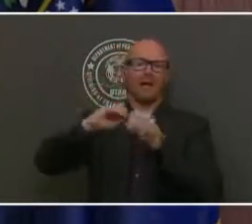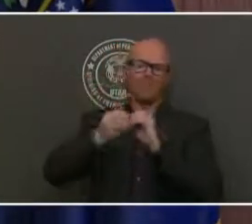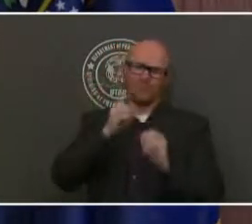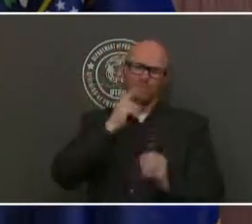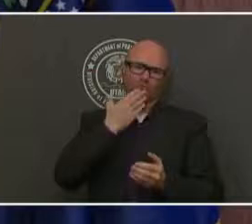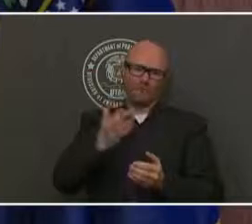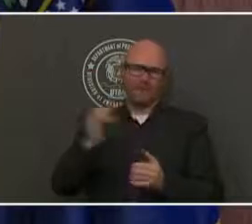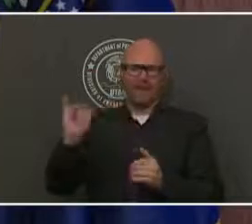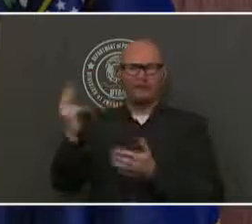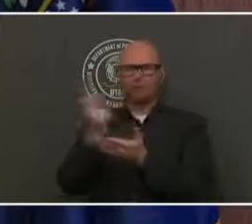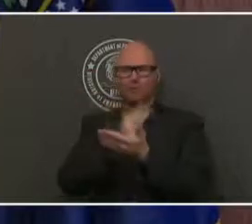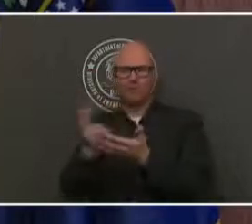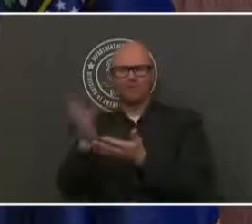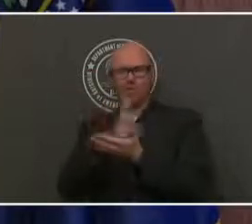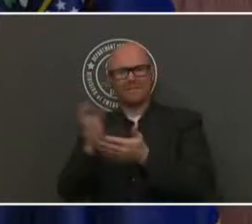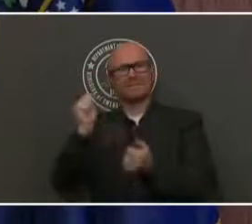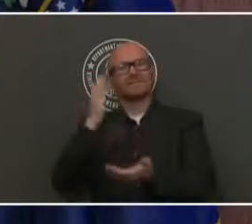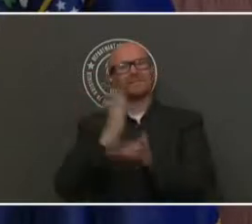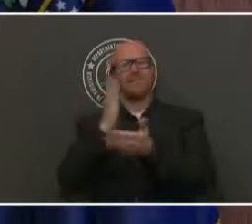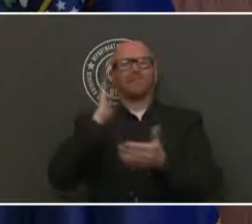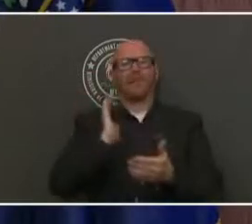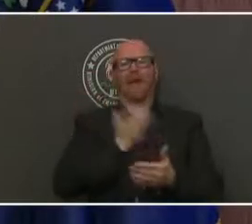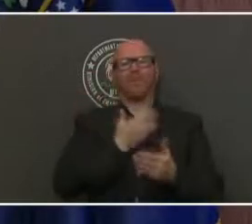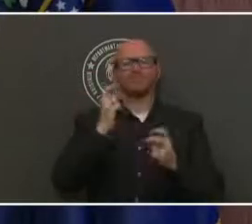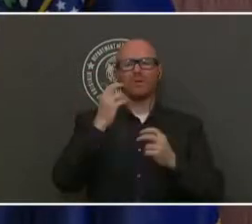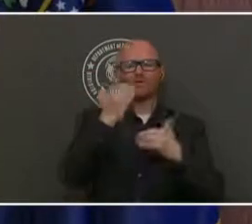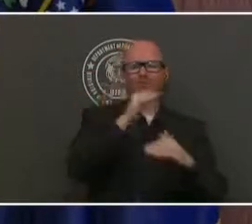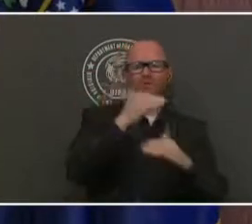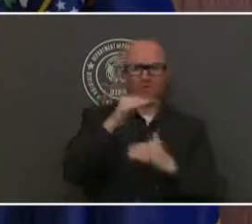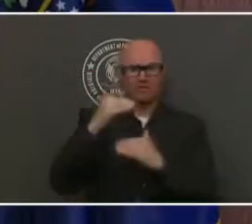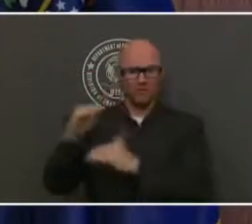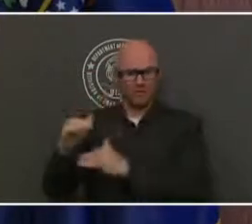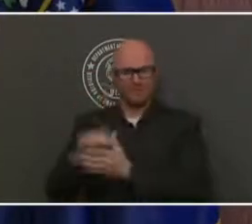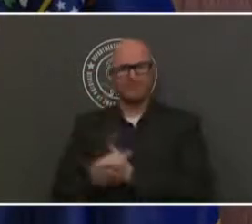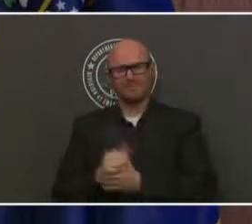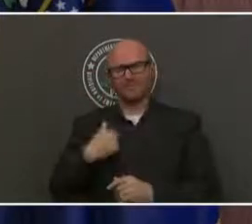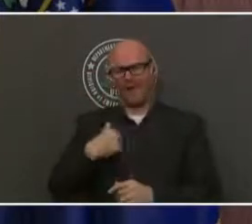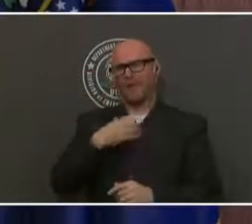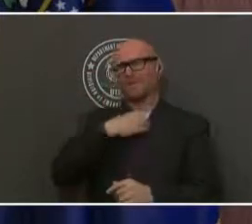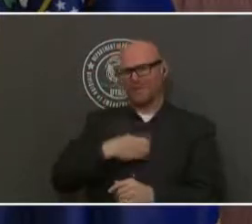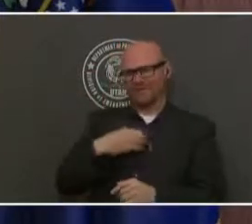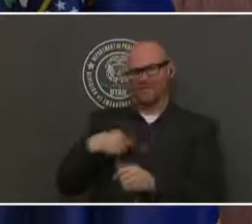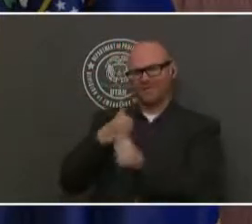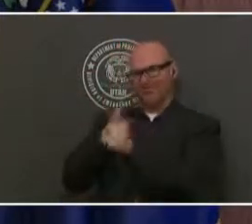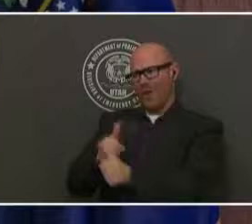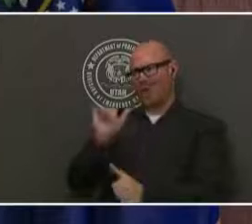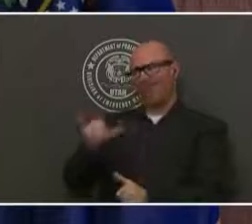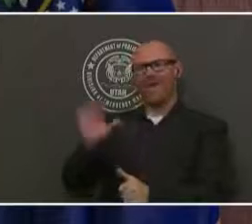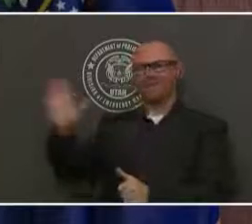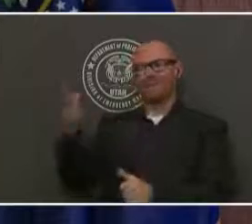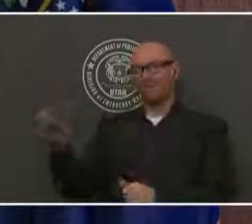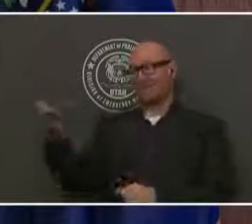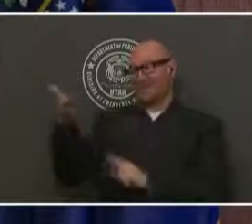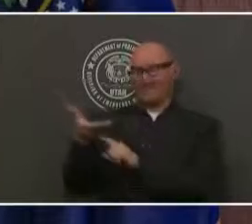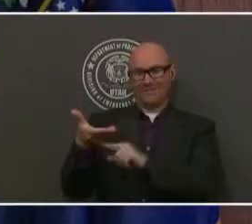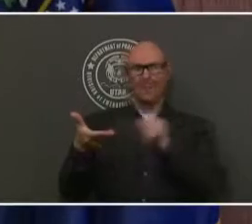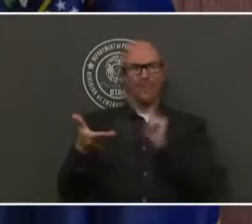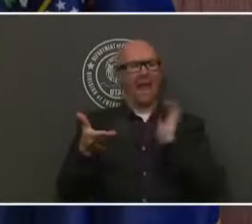than the mask metric, I wish that we had followed those two together. But again, we've talked about that a